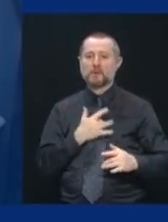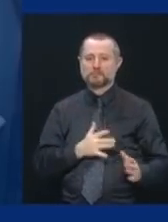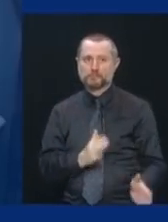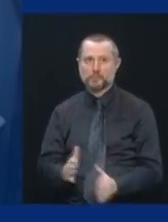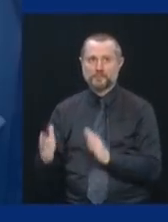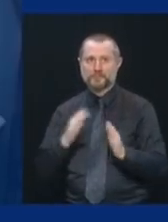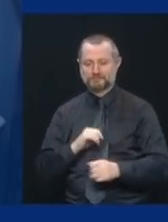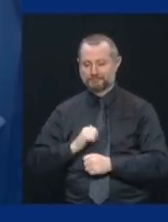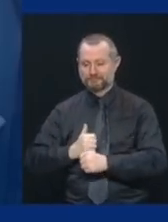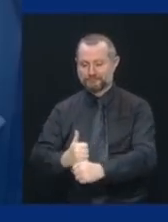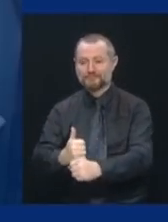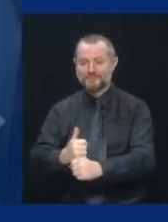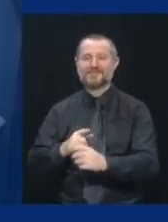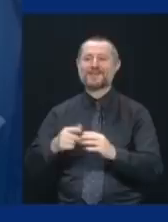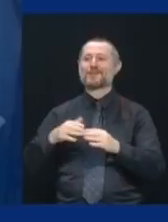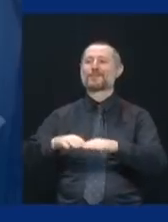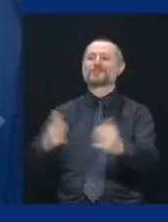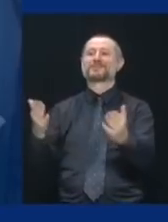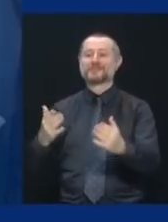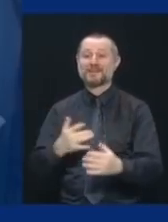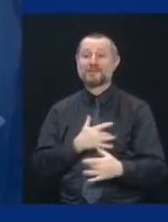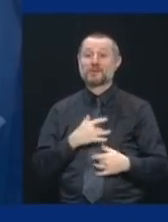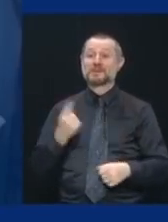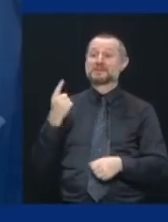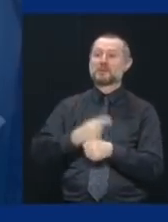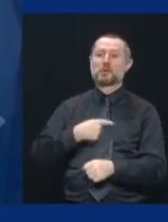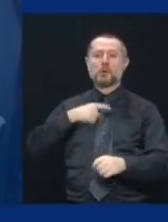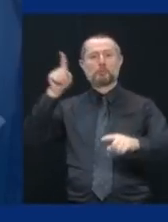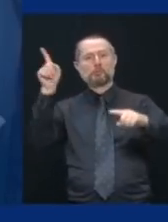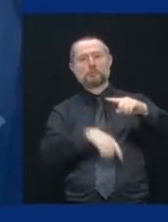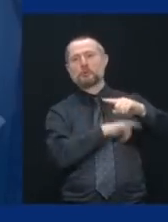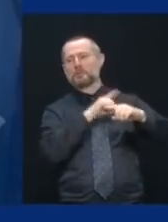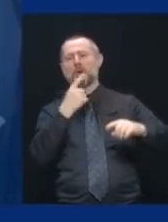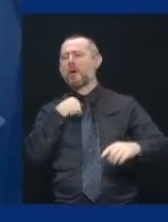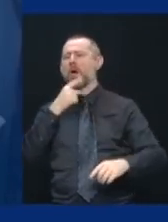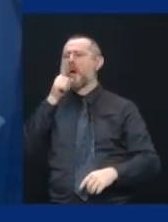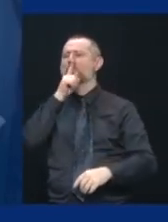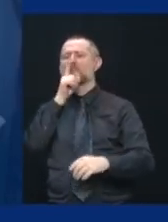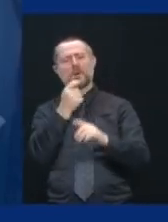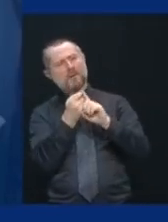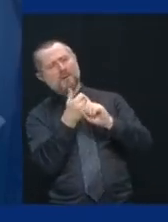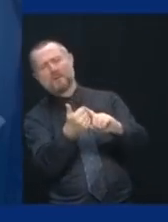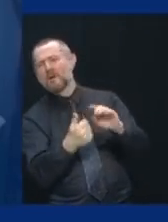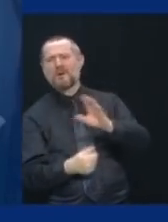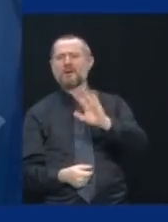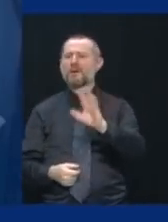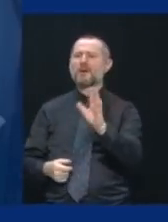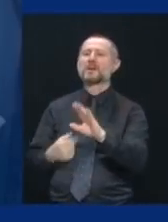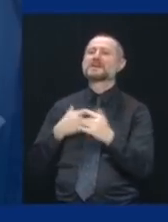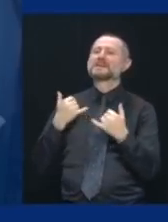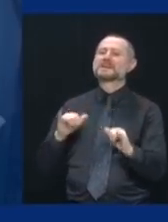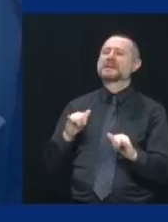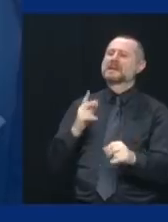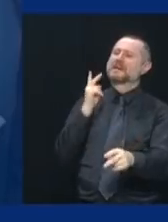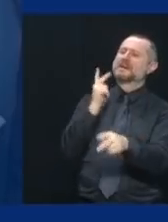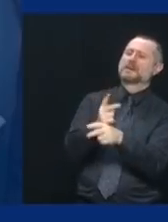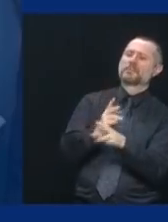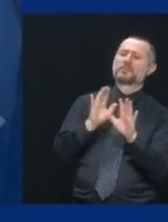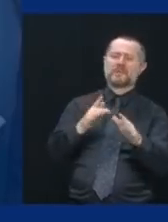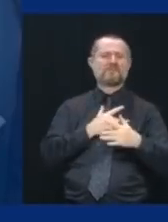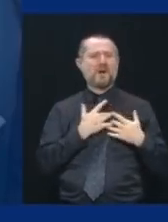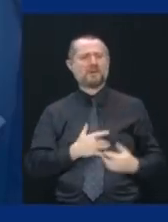out Valentine's Day is not really accurate. Valentine's Day, it should be a big restaurant